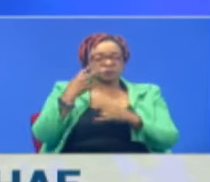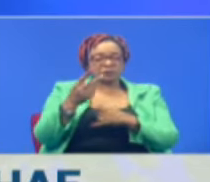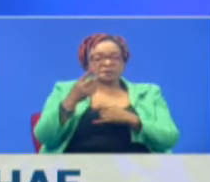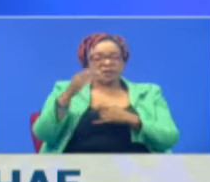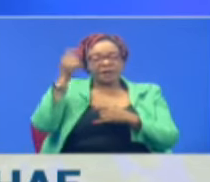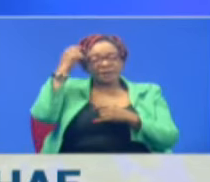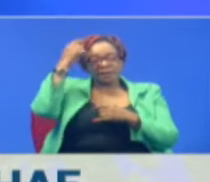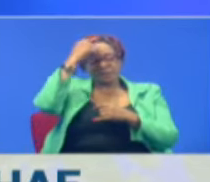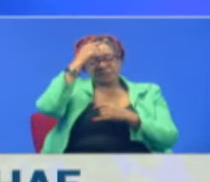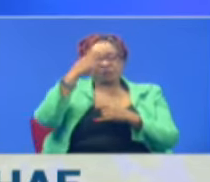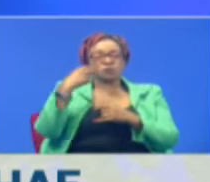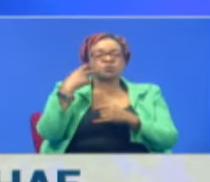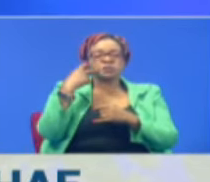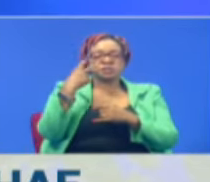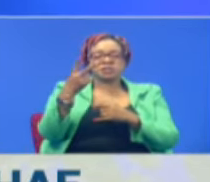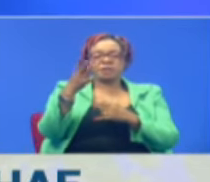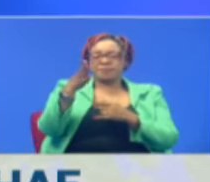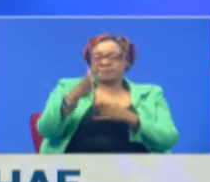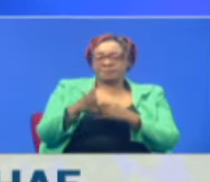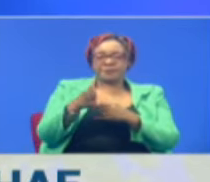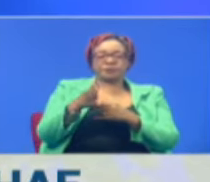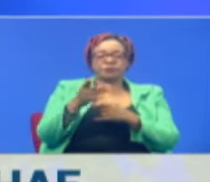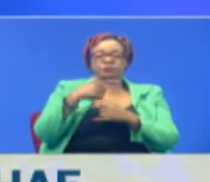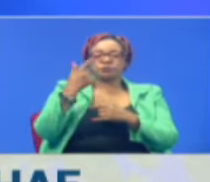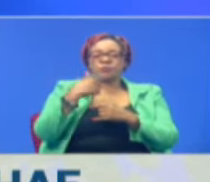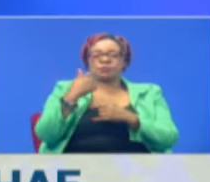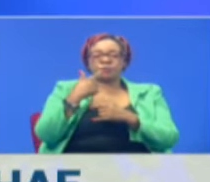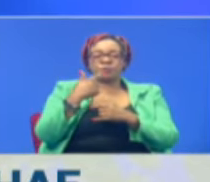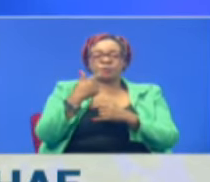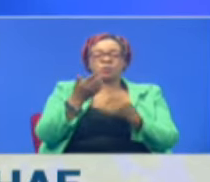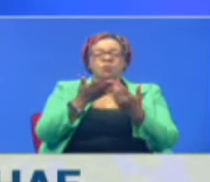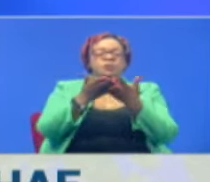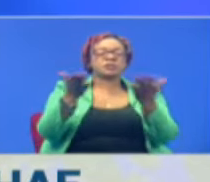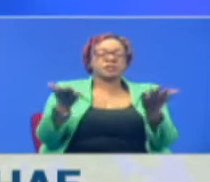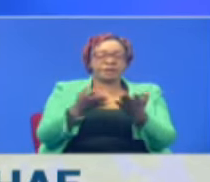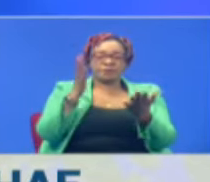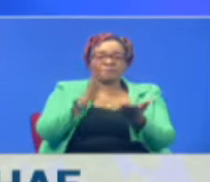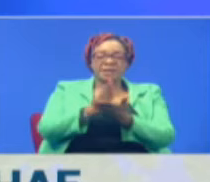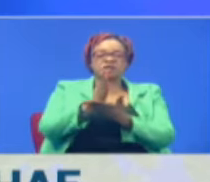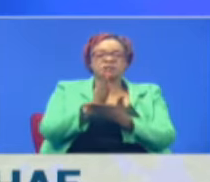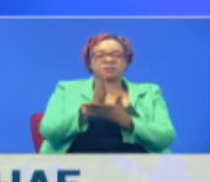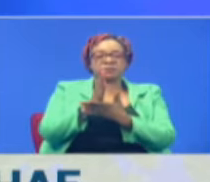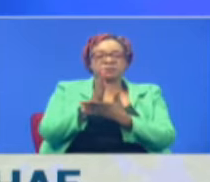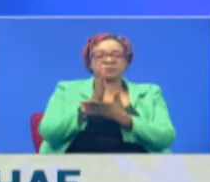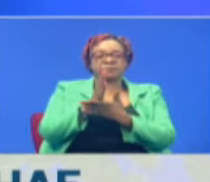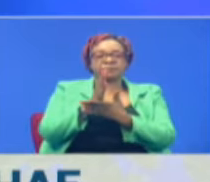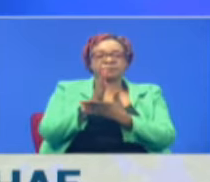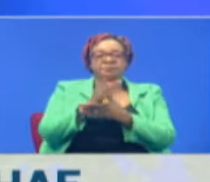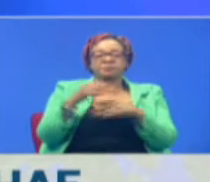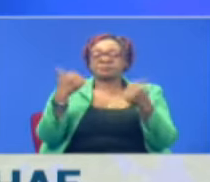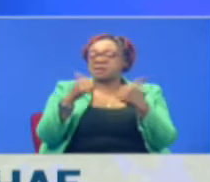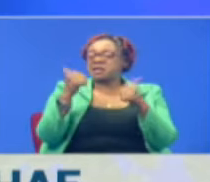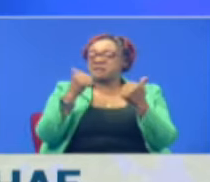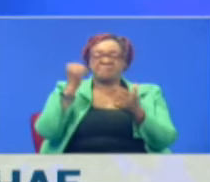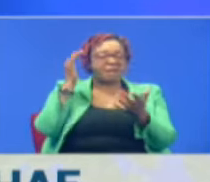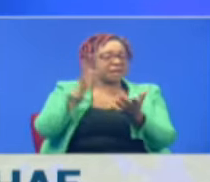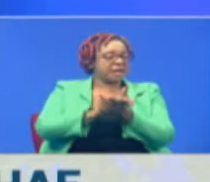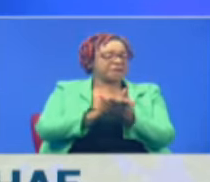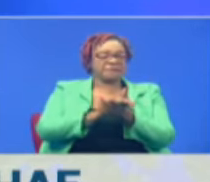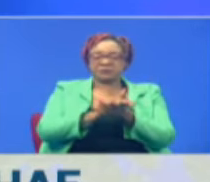you also see somebody who stood for merit. He didn't believe in shortcuts.